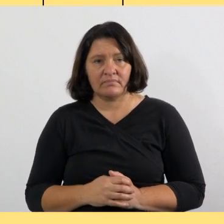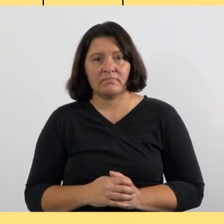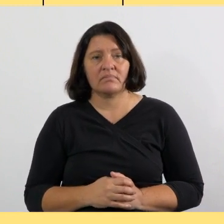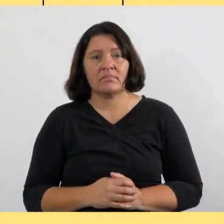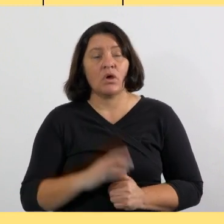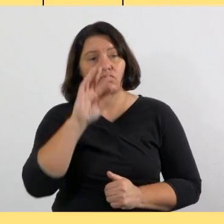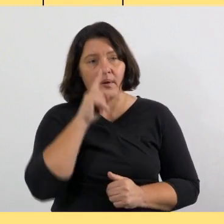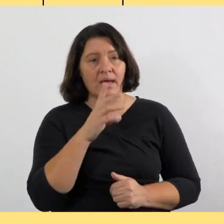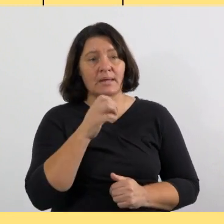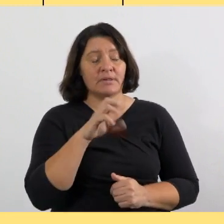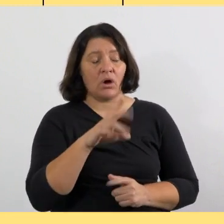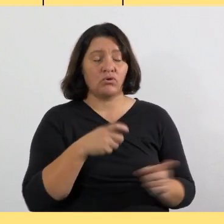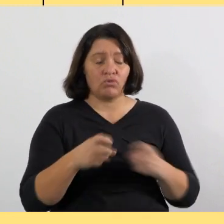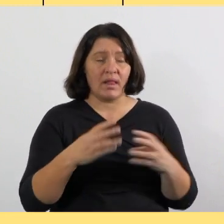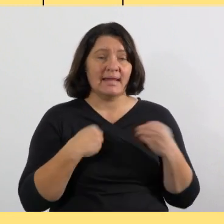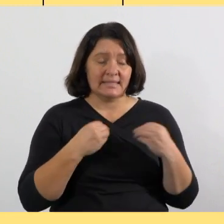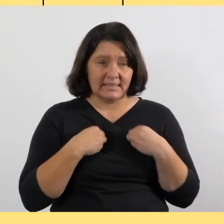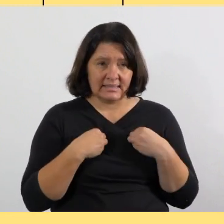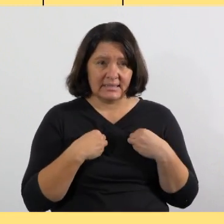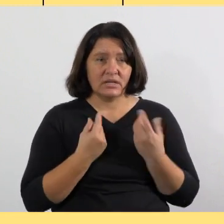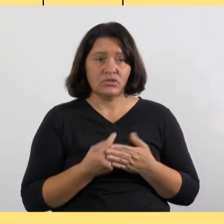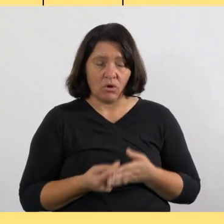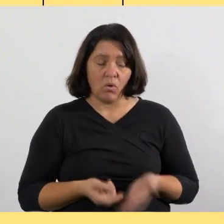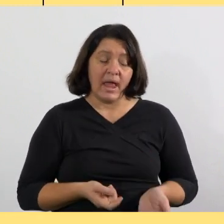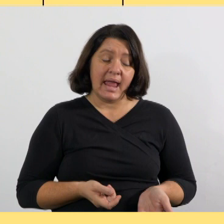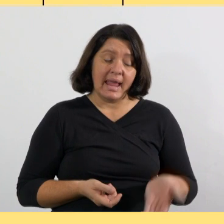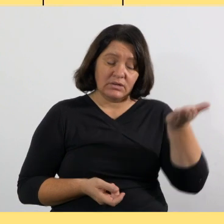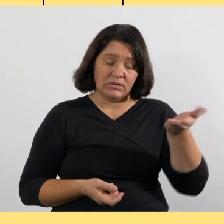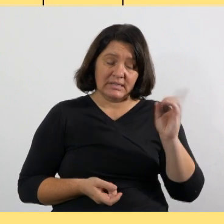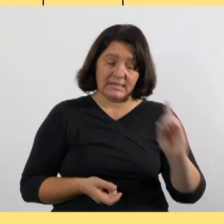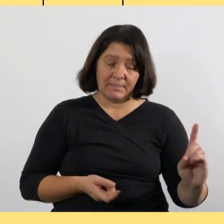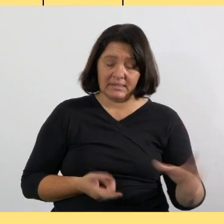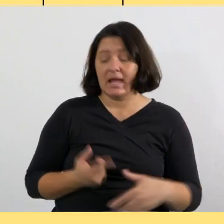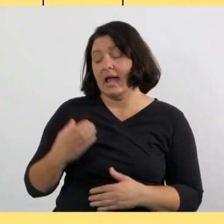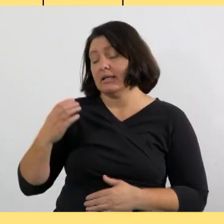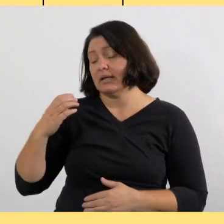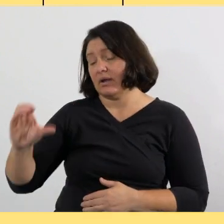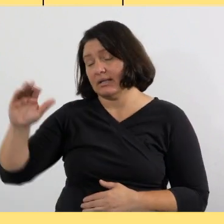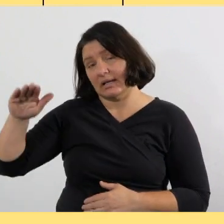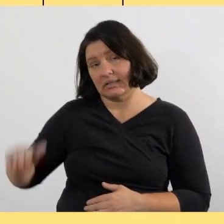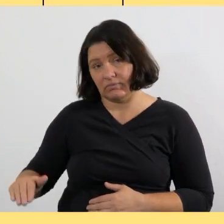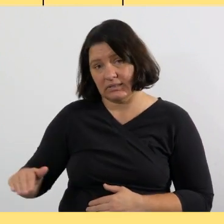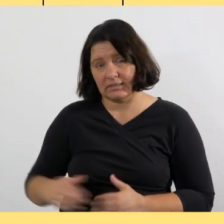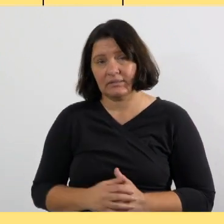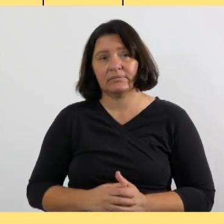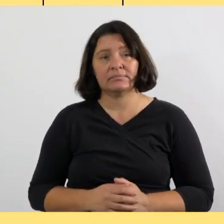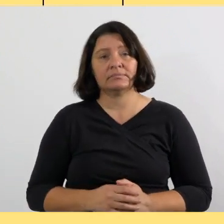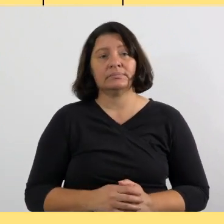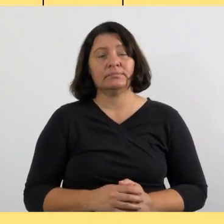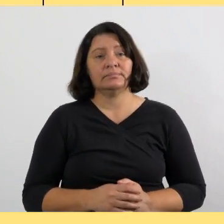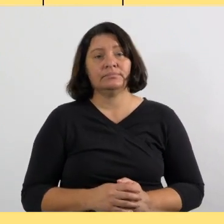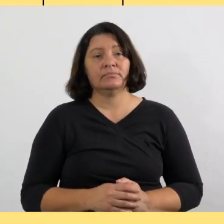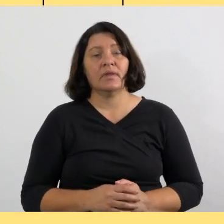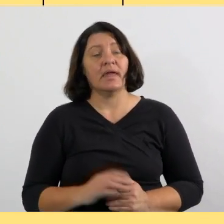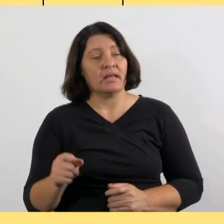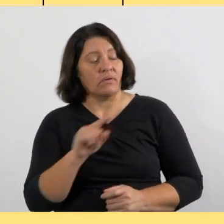35,380. Remember, your debtors control is an asset, so it will increase on the debit side and it will decrease on the credit